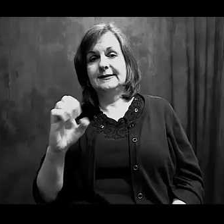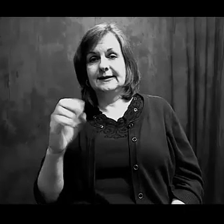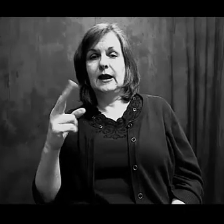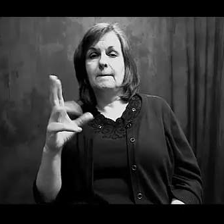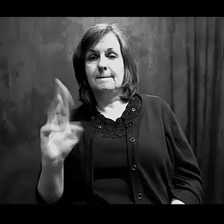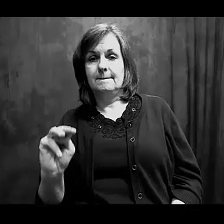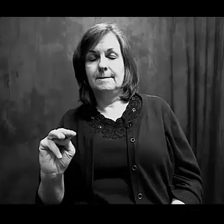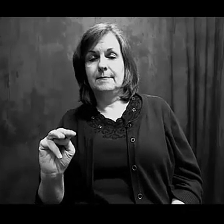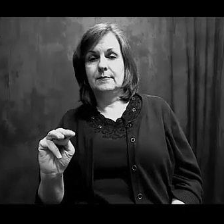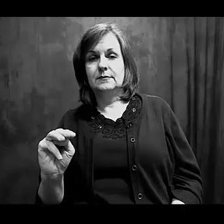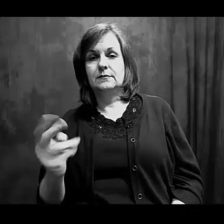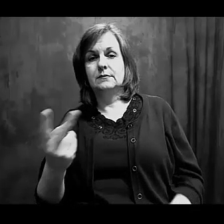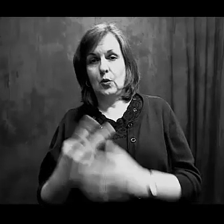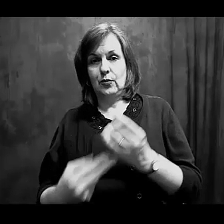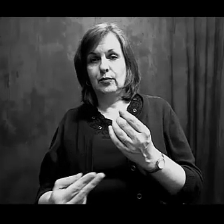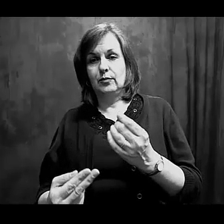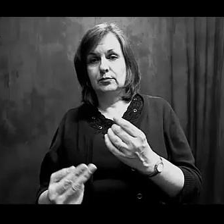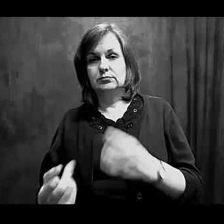cecum